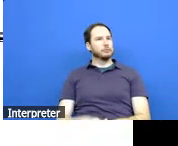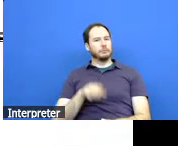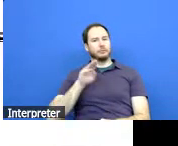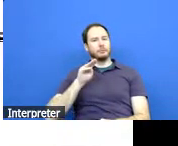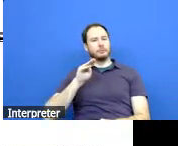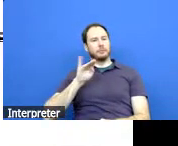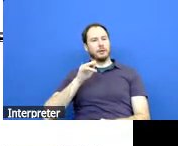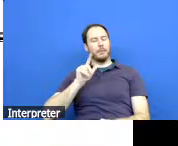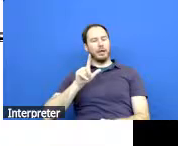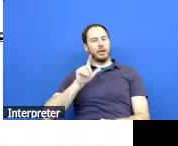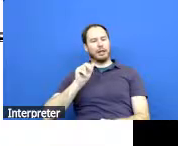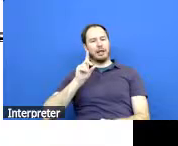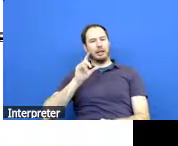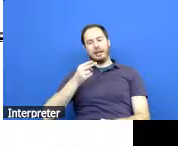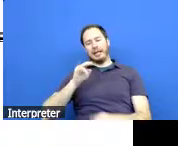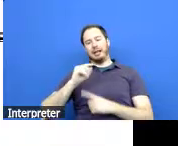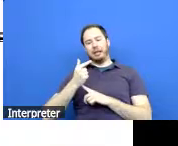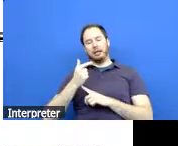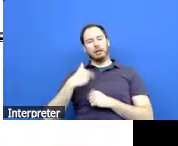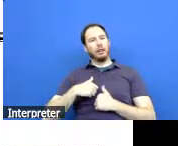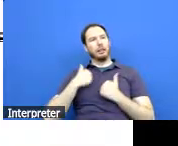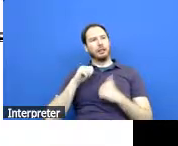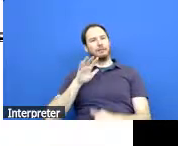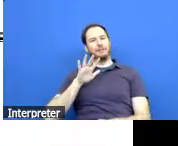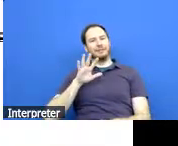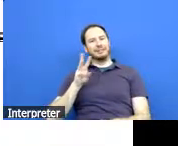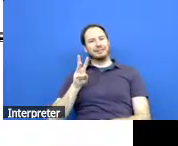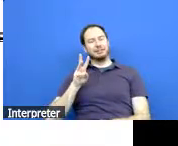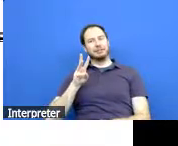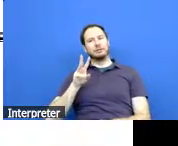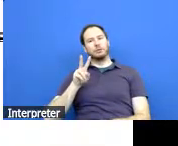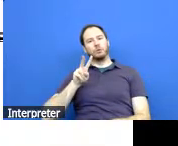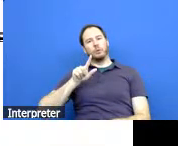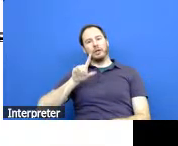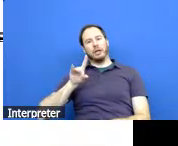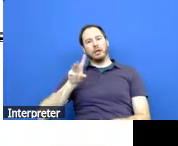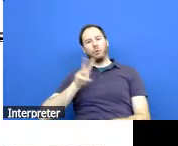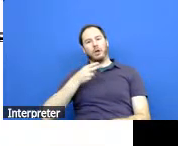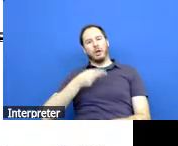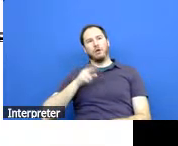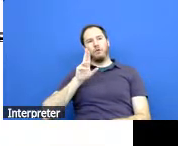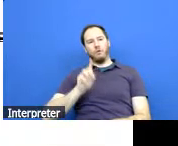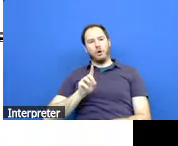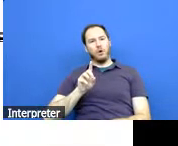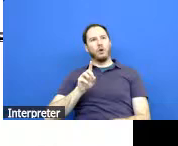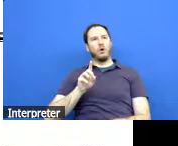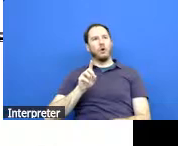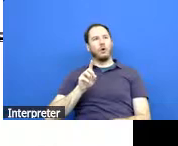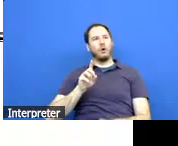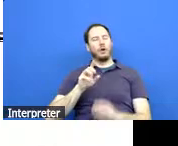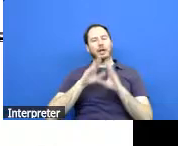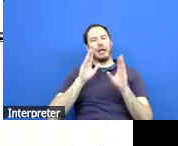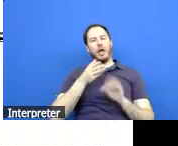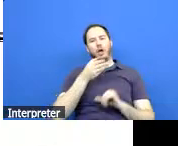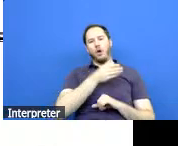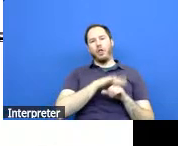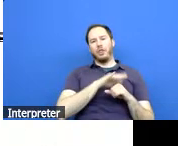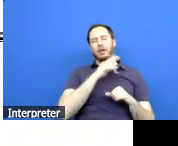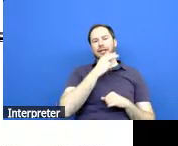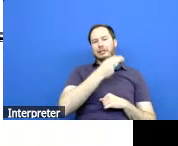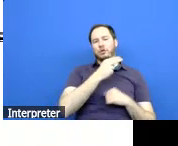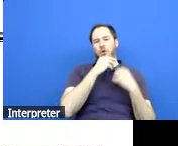Michael Heading. We live at 5628 West Henrietta Road, a house on the historic National and